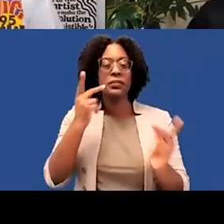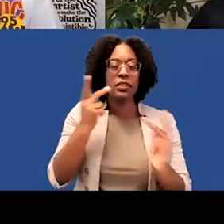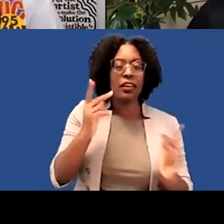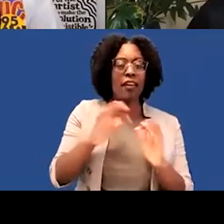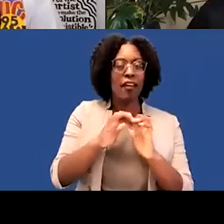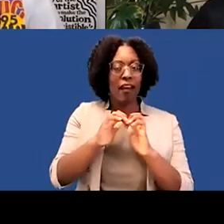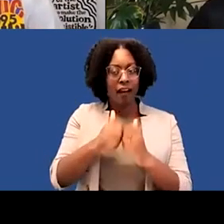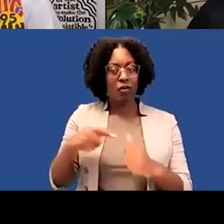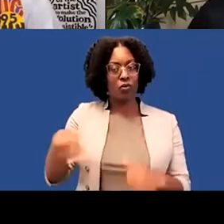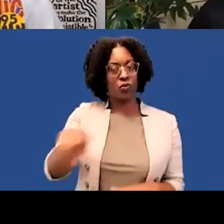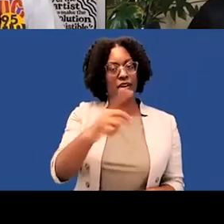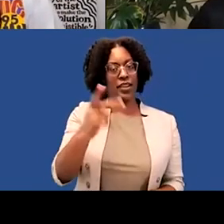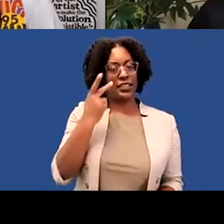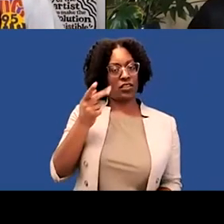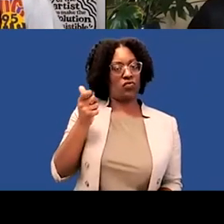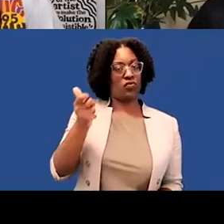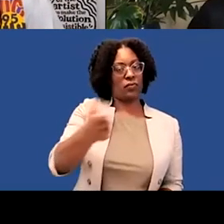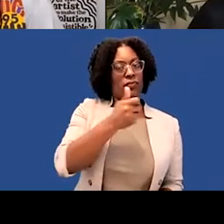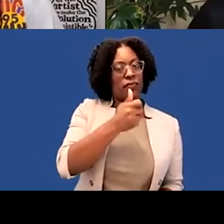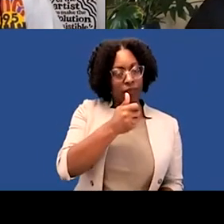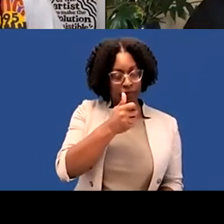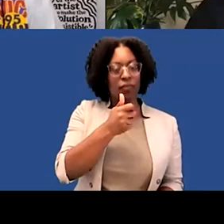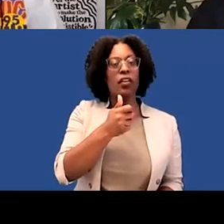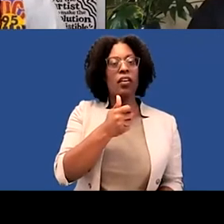audience questions, I would really appreciate that.